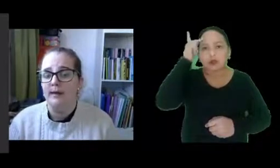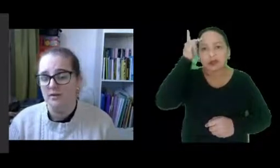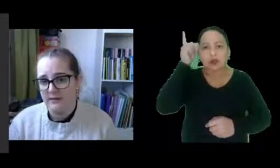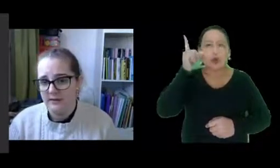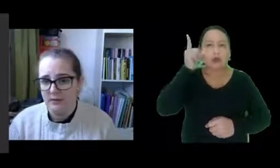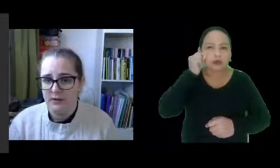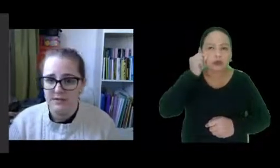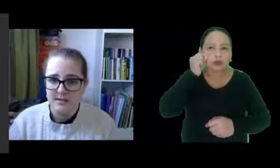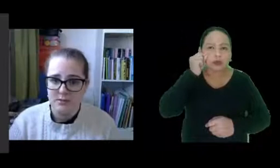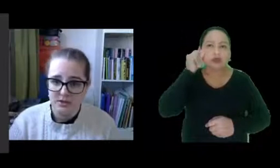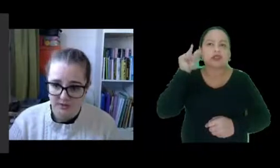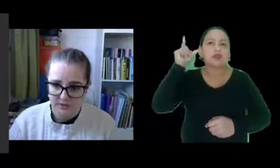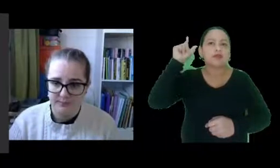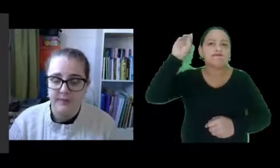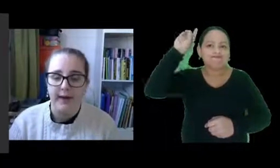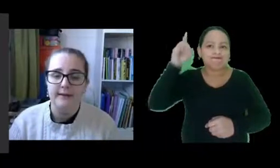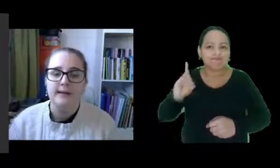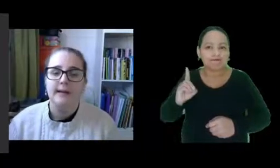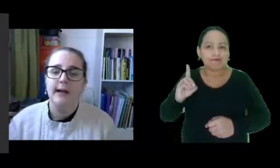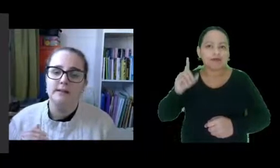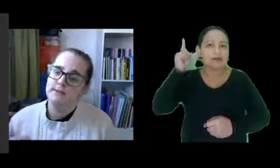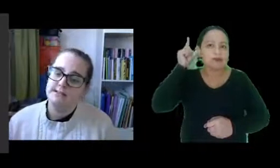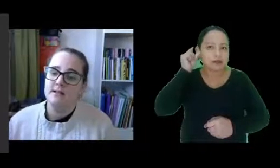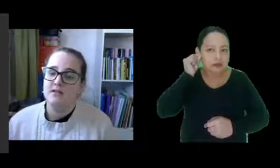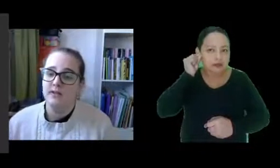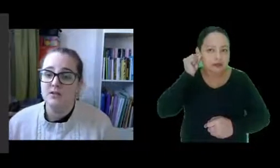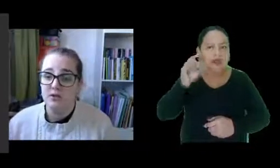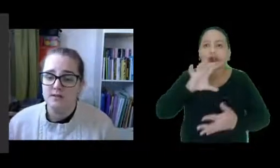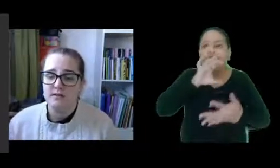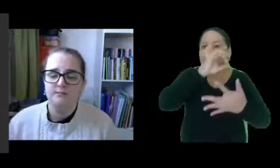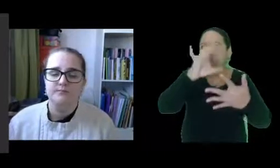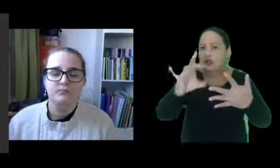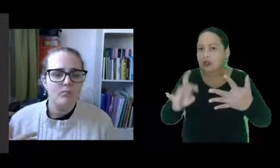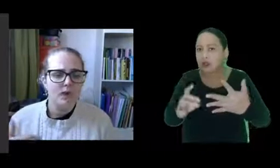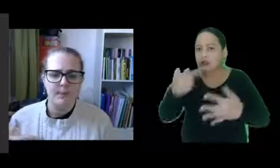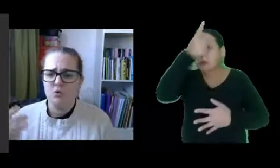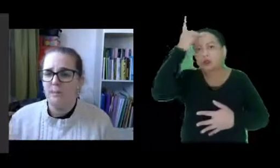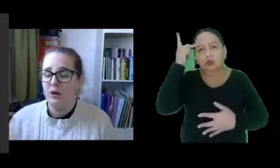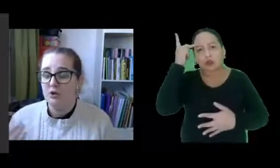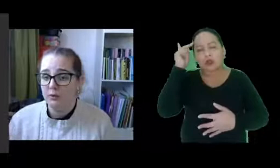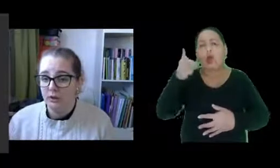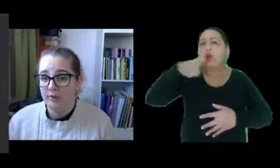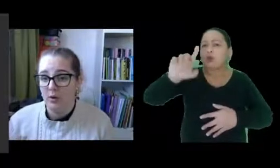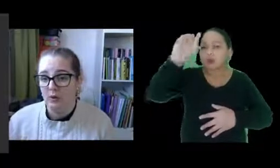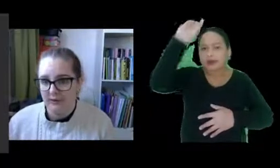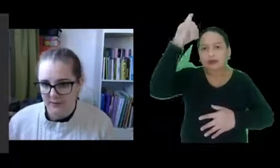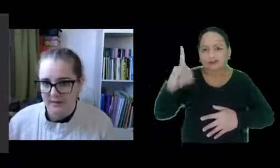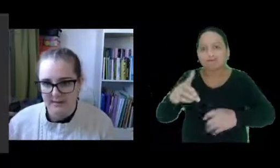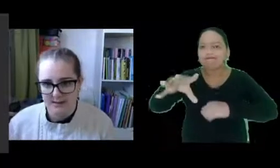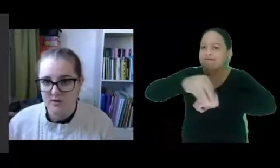person with low vision and hearing impairment. In which of these categories the person may or may not have